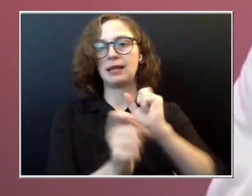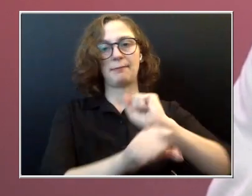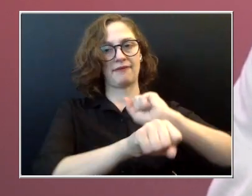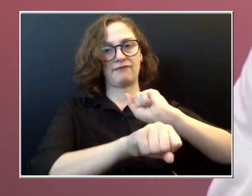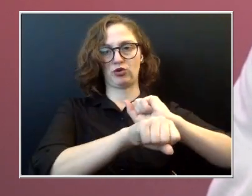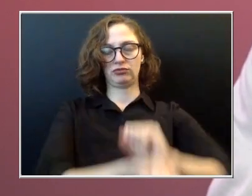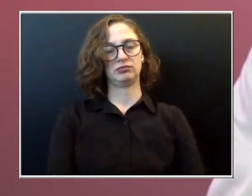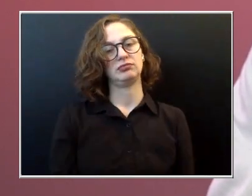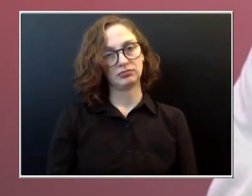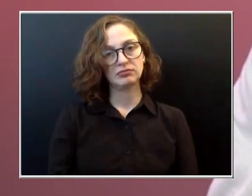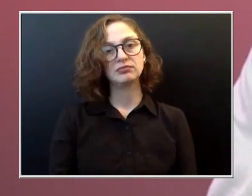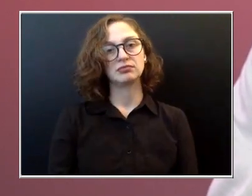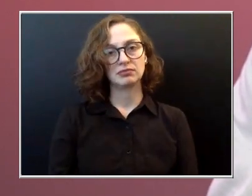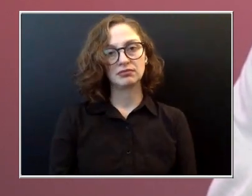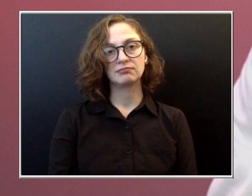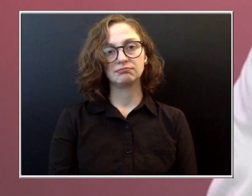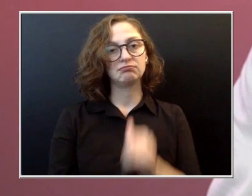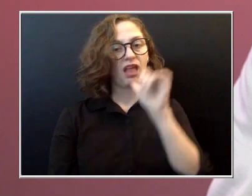just